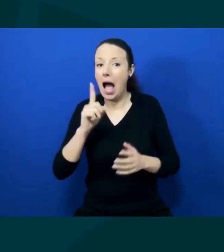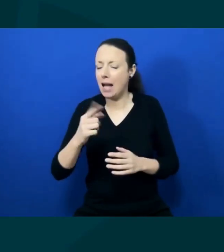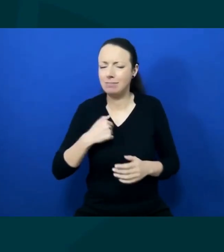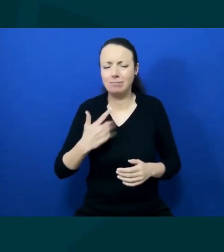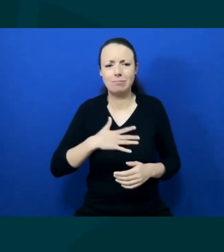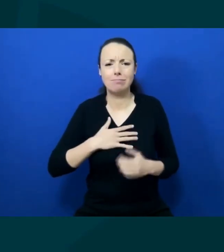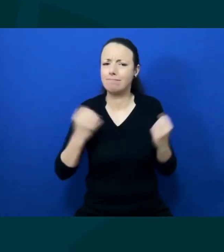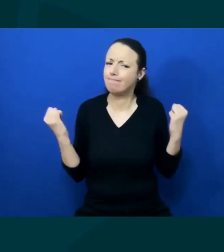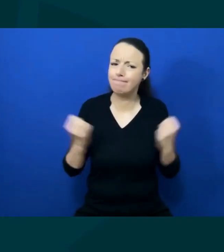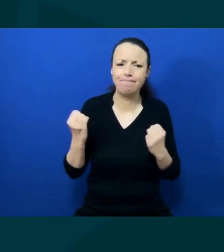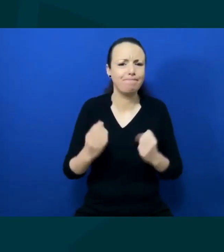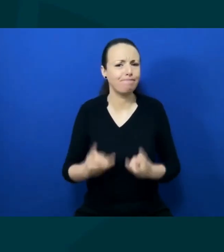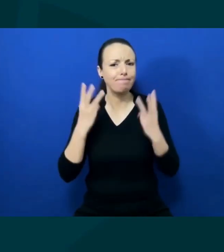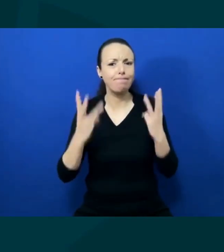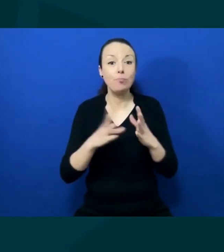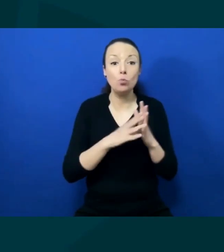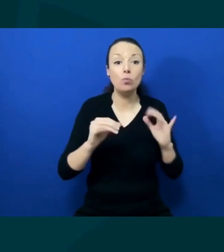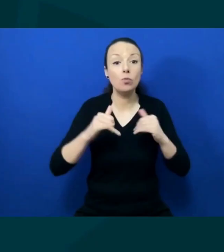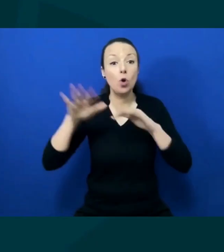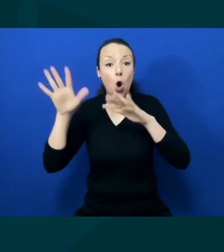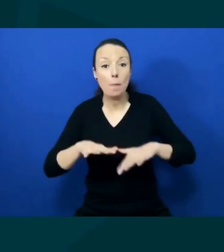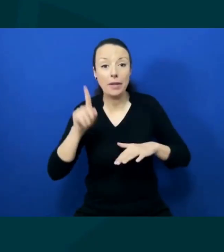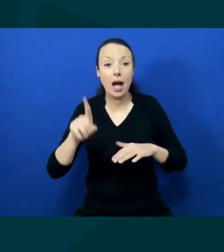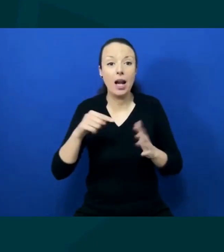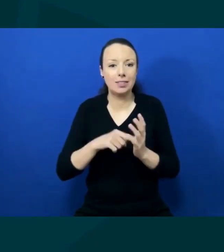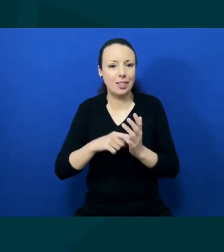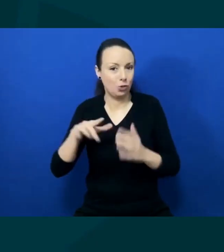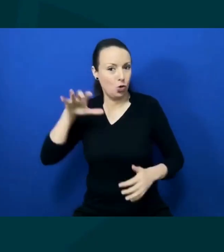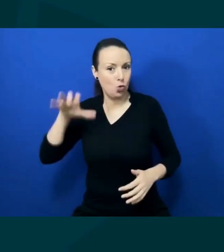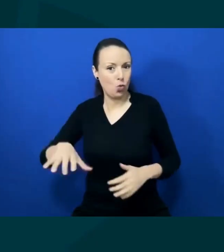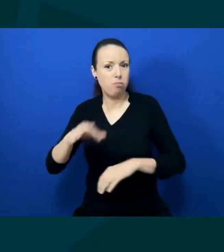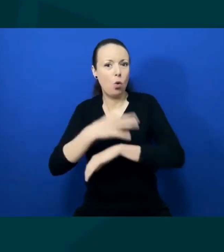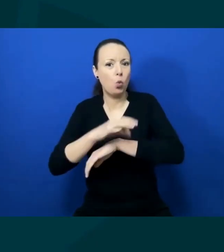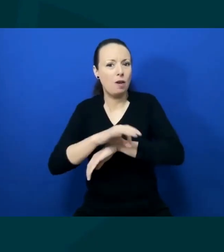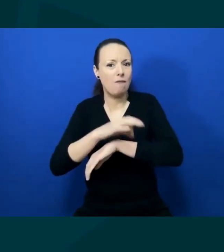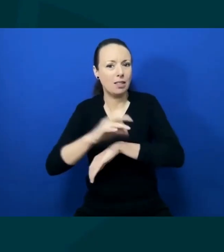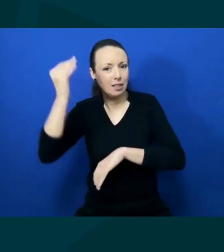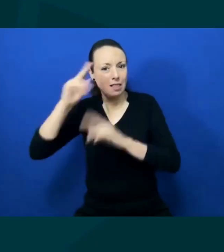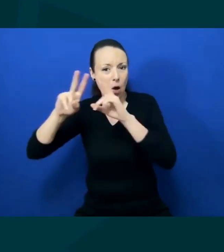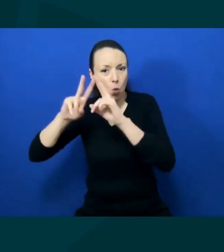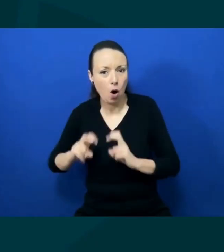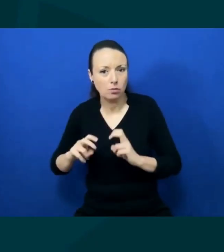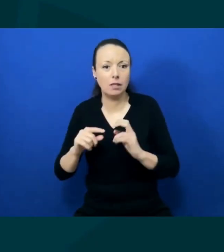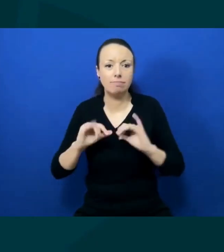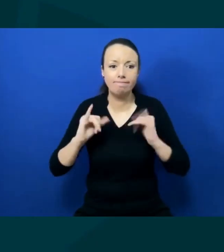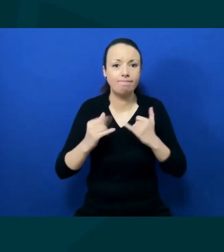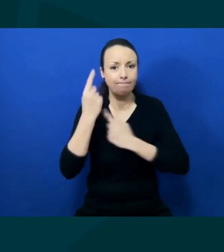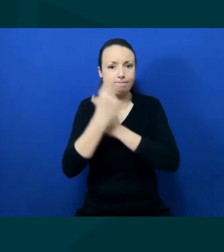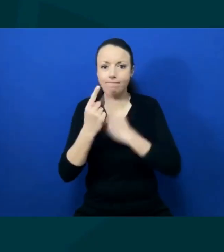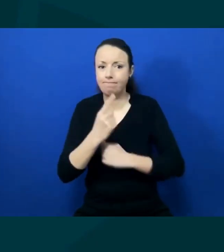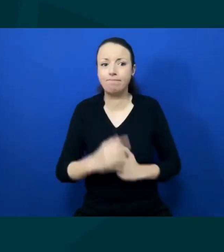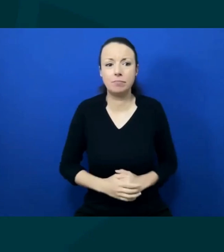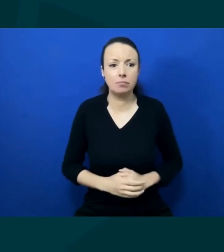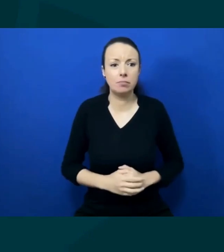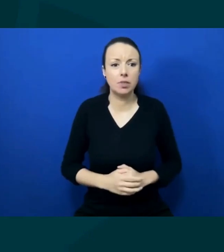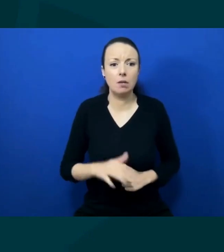impressed me greatly were the models, rainwater precipitation models, in collaboration